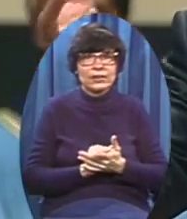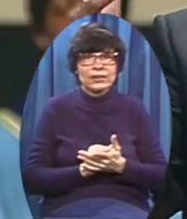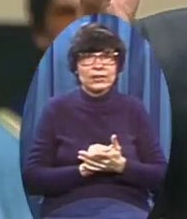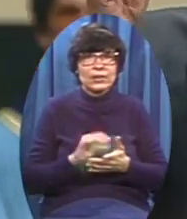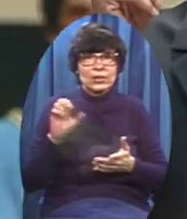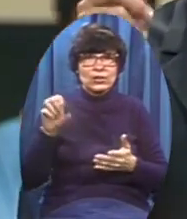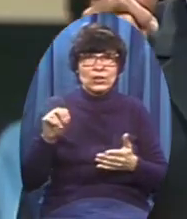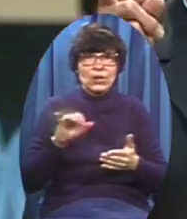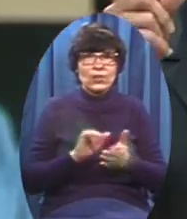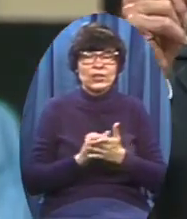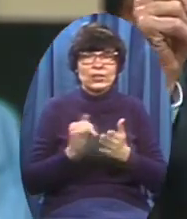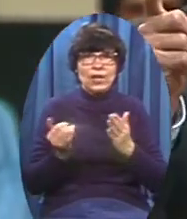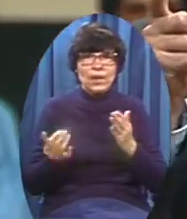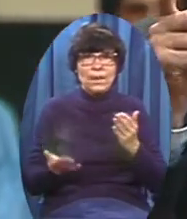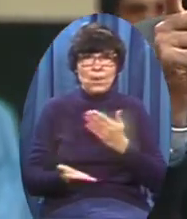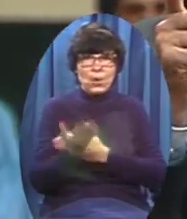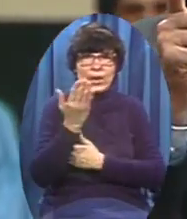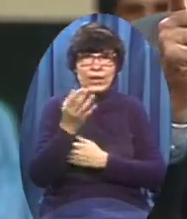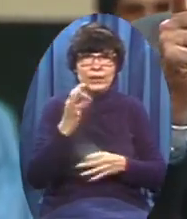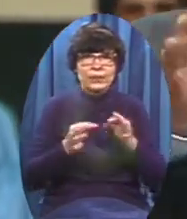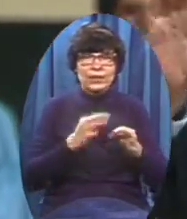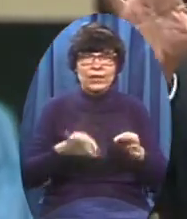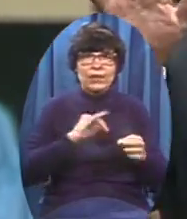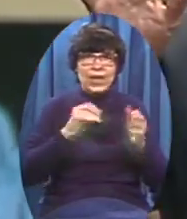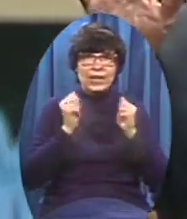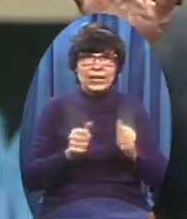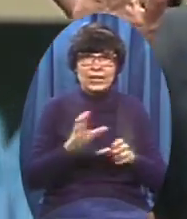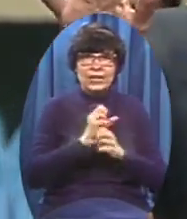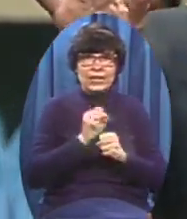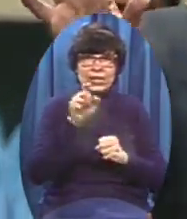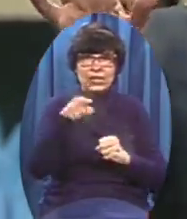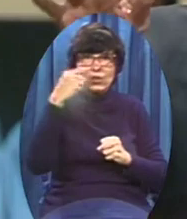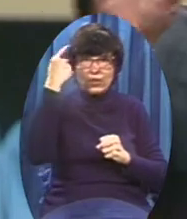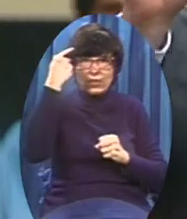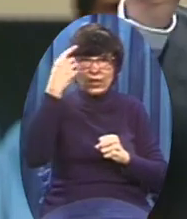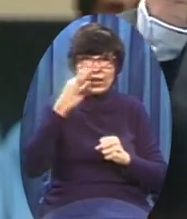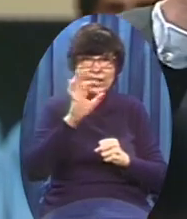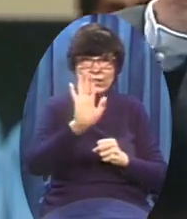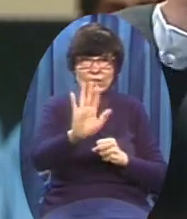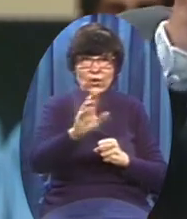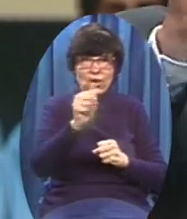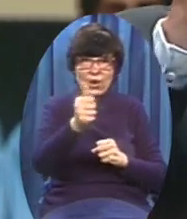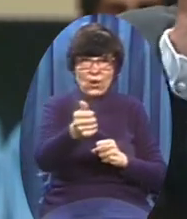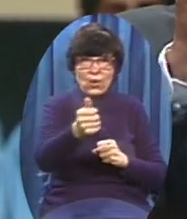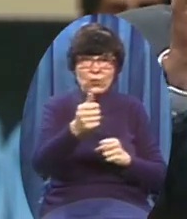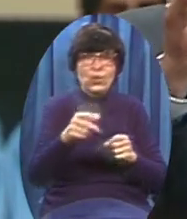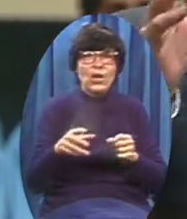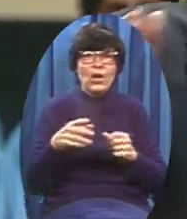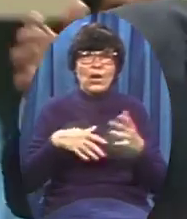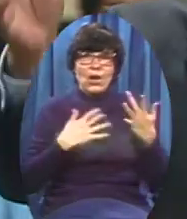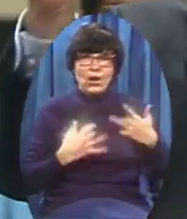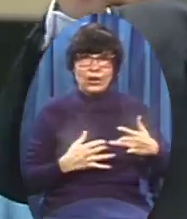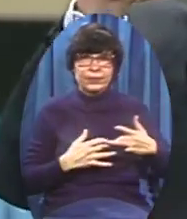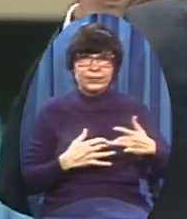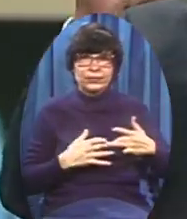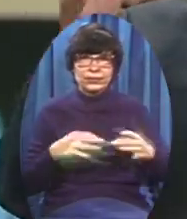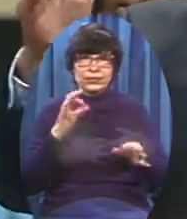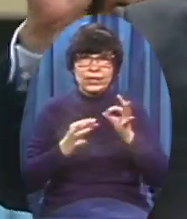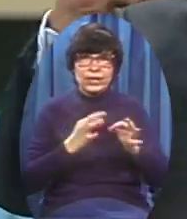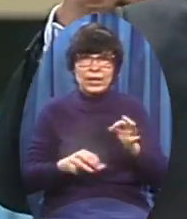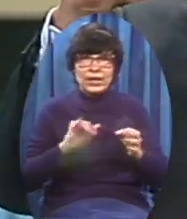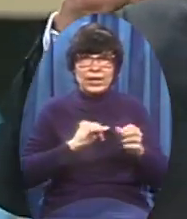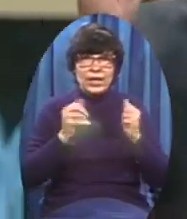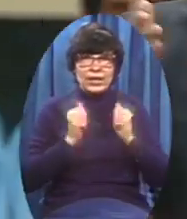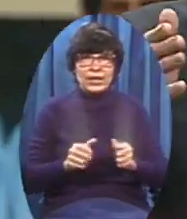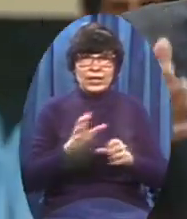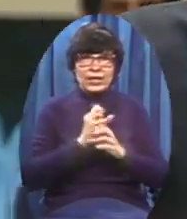if I get you to think about your own heart, not only you that are here in this audience, but all of you that are looking by television, if I could just get you as you